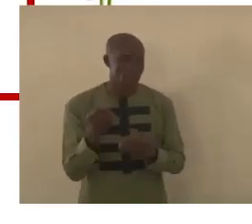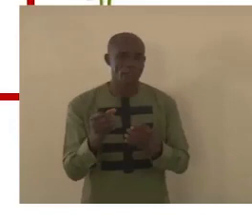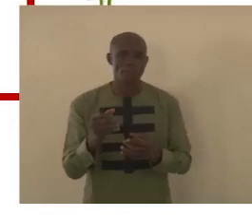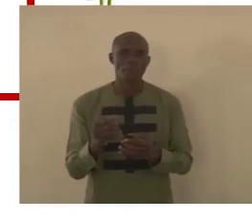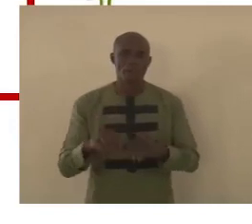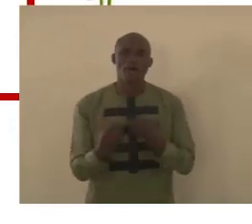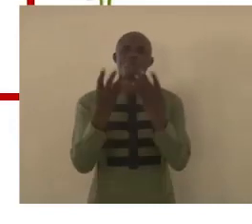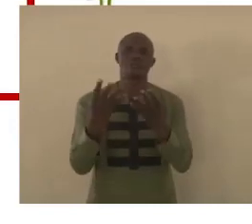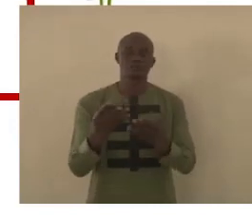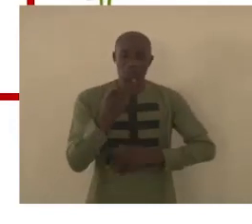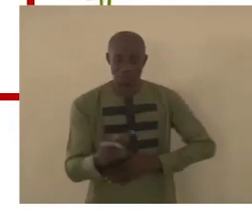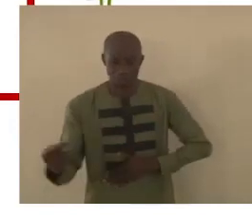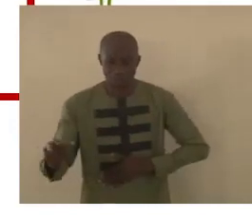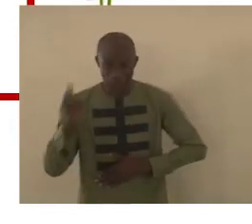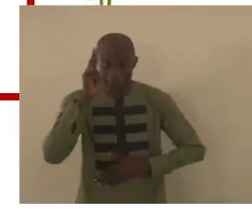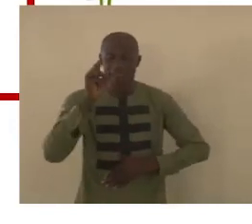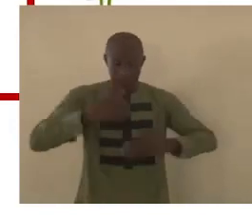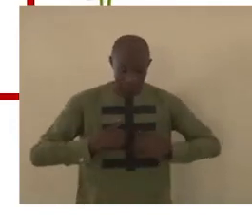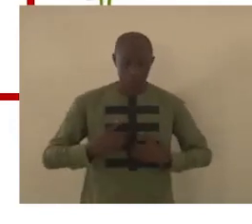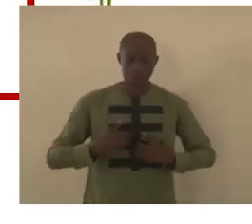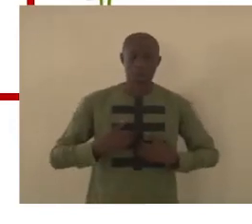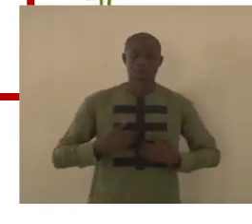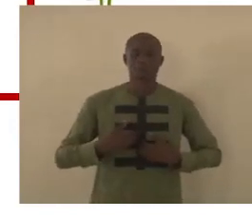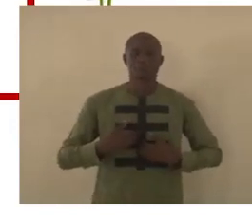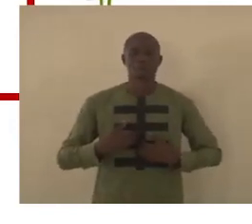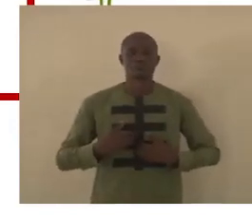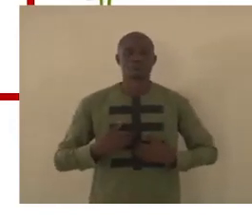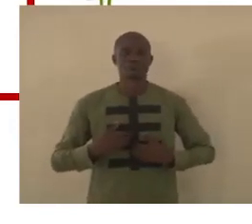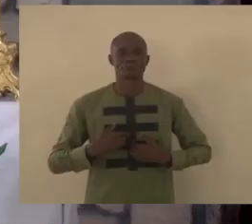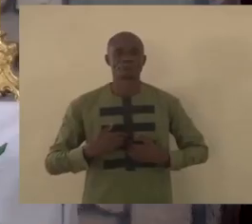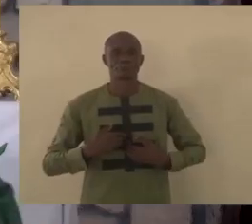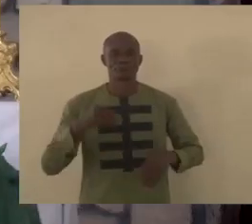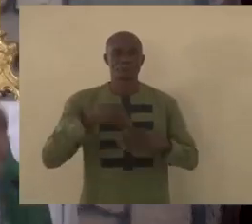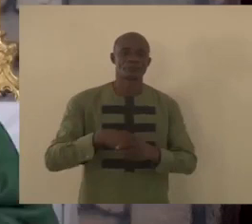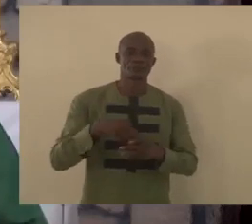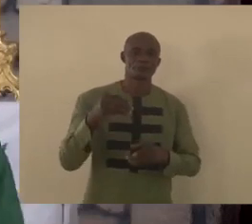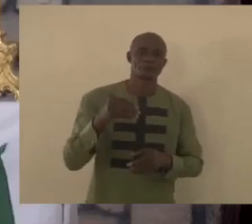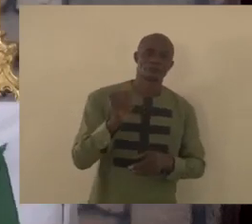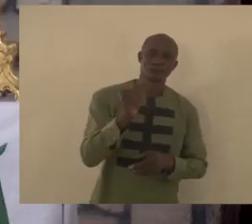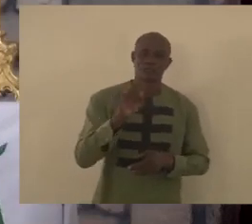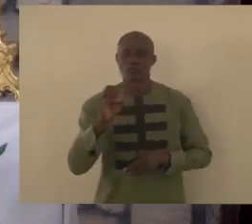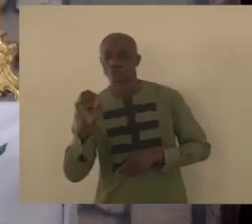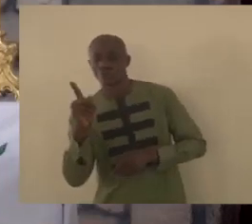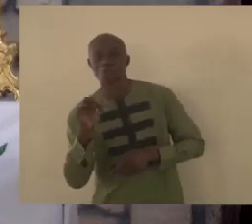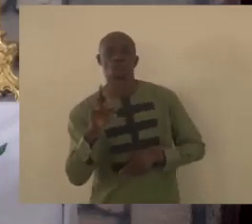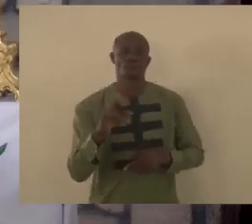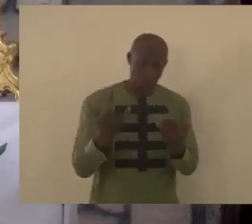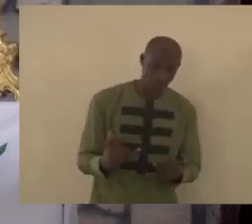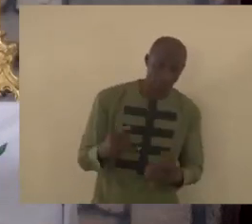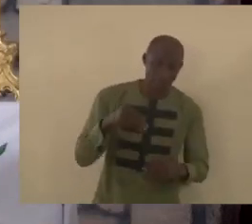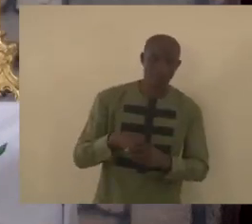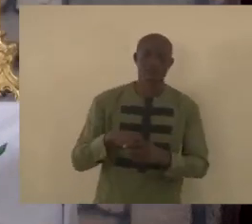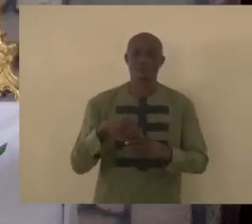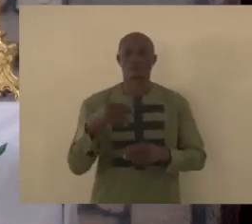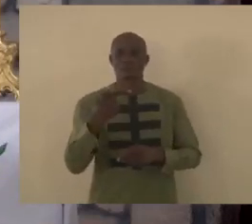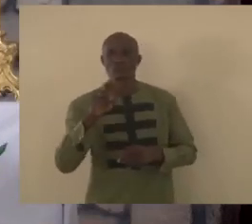you have, or how many properties he has, he has acquired in Maitama, in Asokoro,